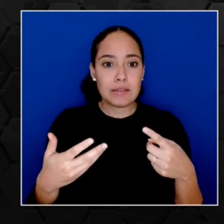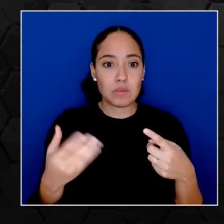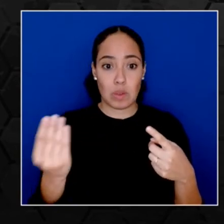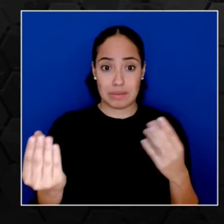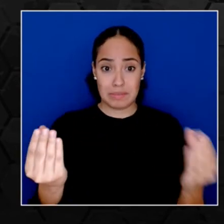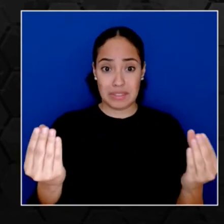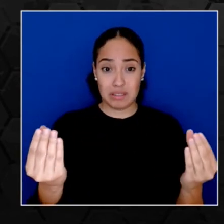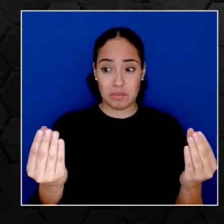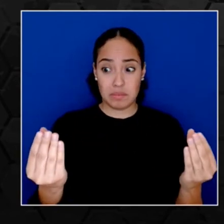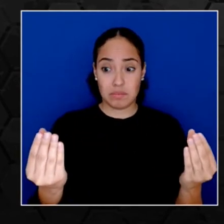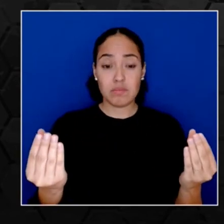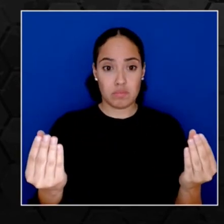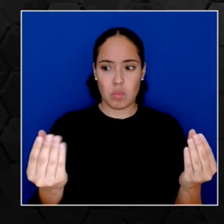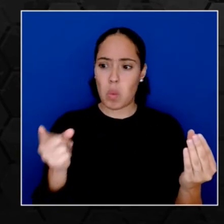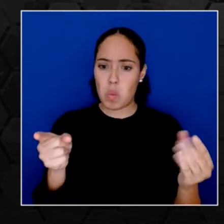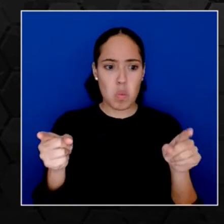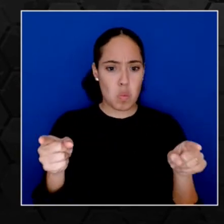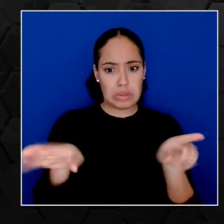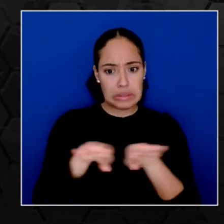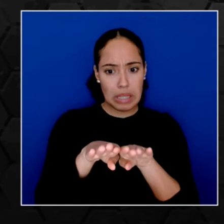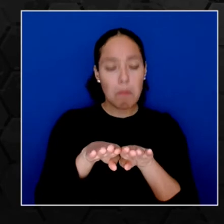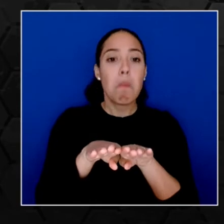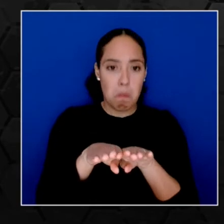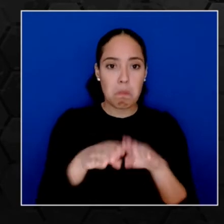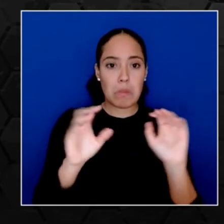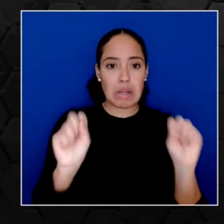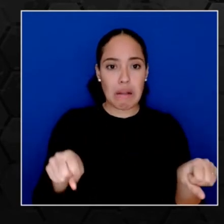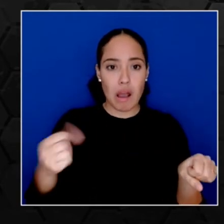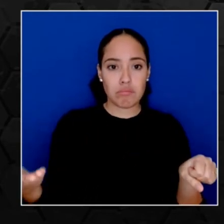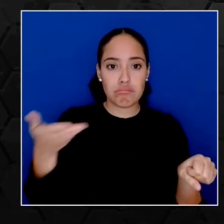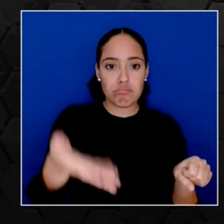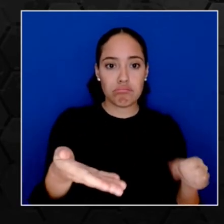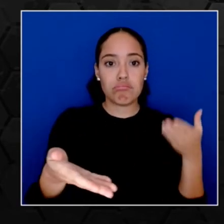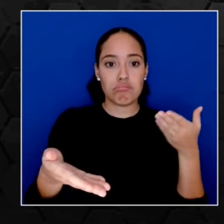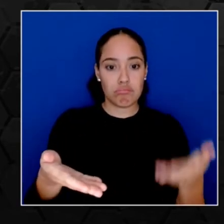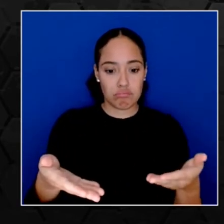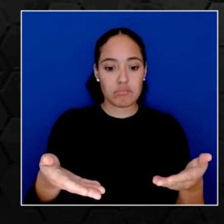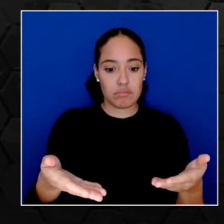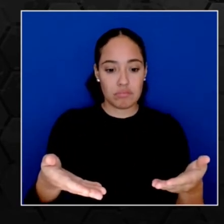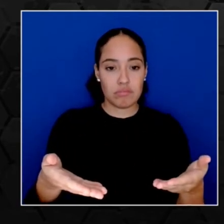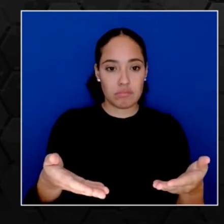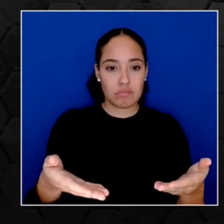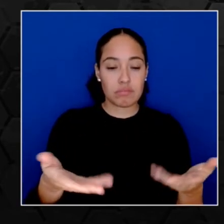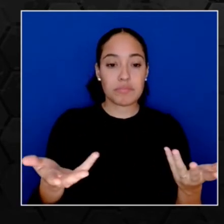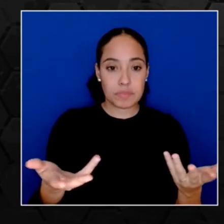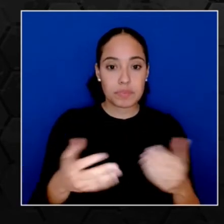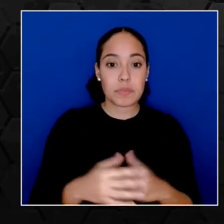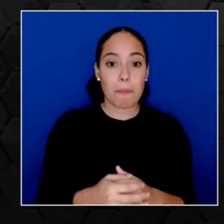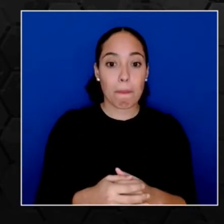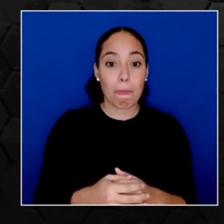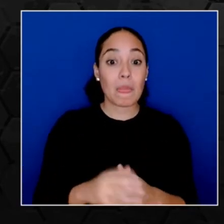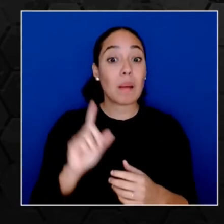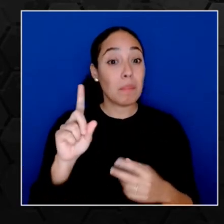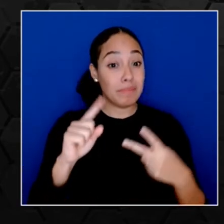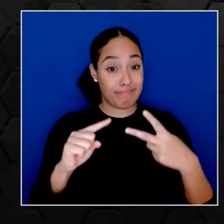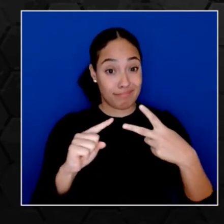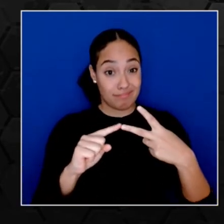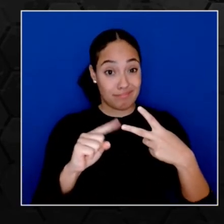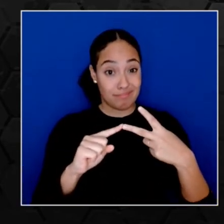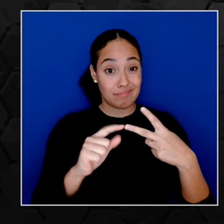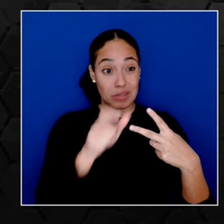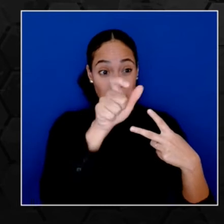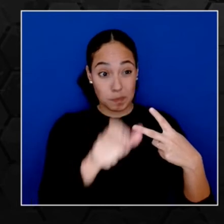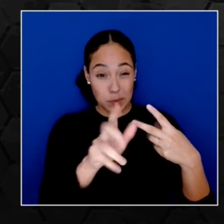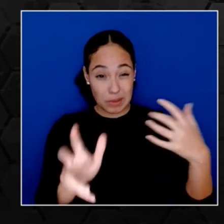the historical data and it will just take the characteristics and based on that it will give out the recommendation. But coming to the personalized recommendation, it is more